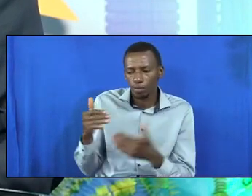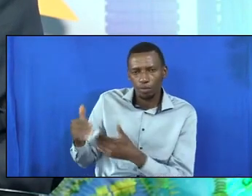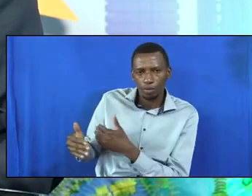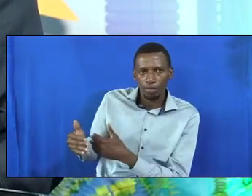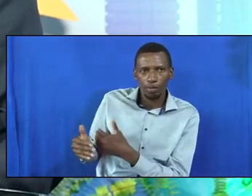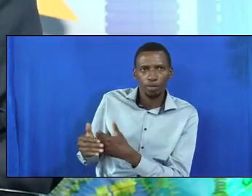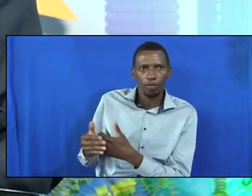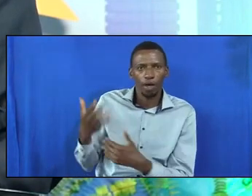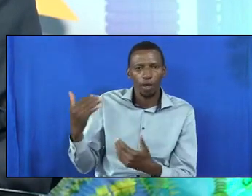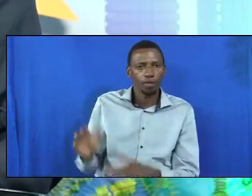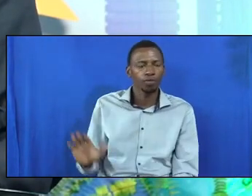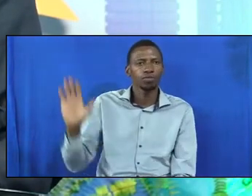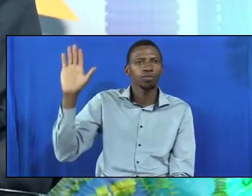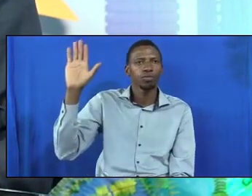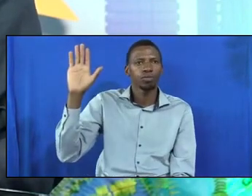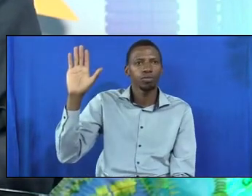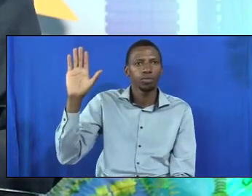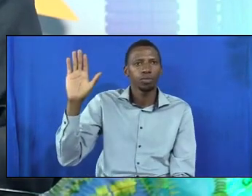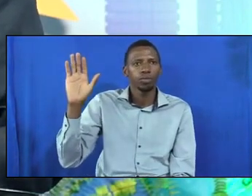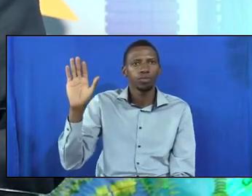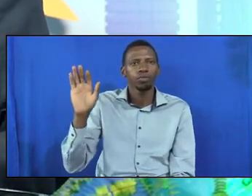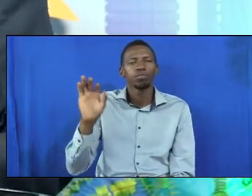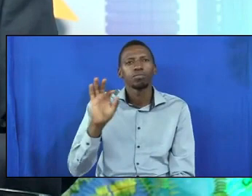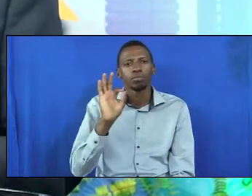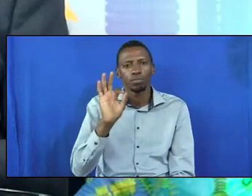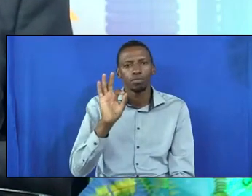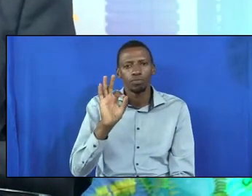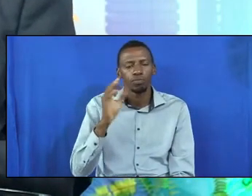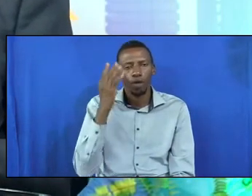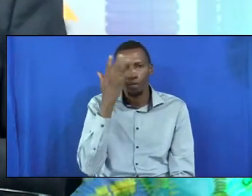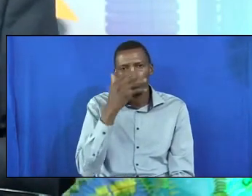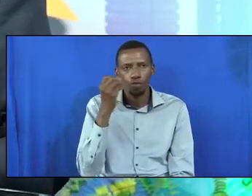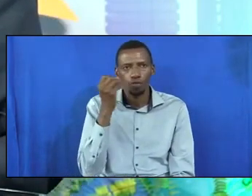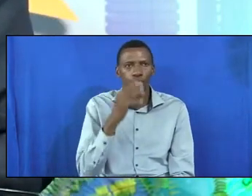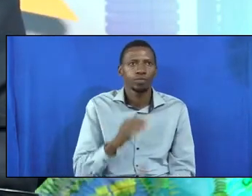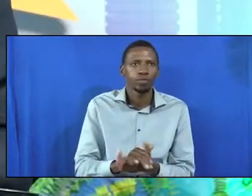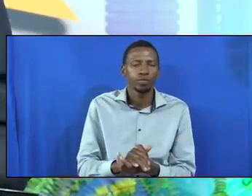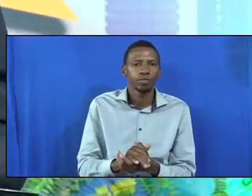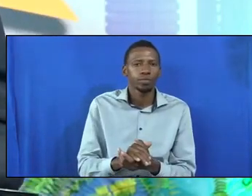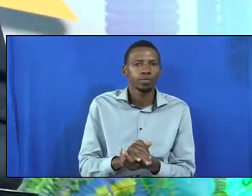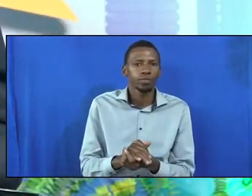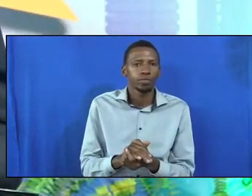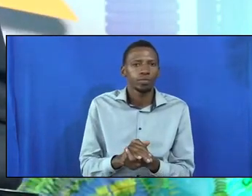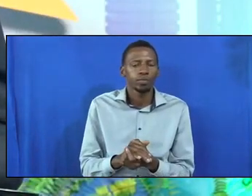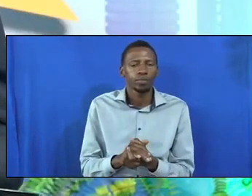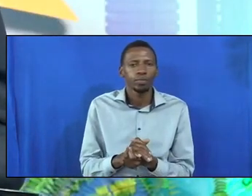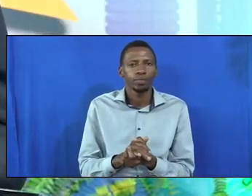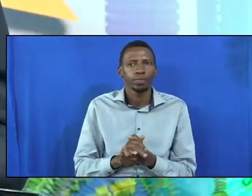Raise up your hand. Aha, that's beautiful. So how many marks?